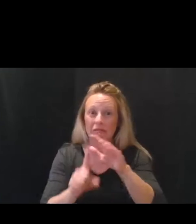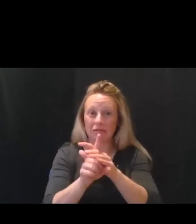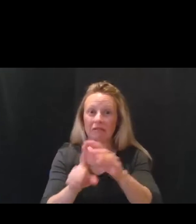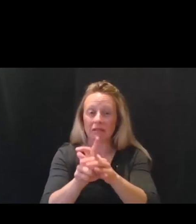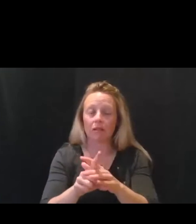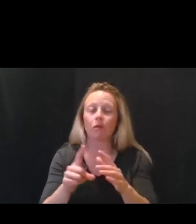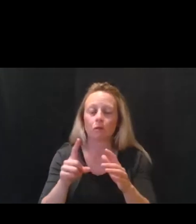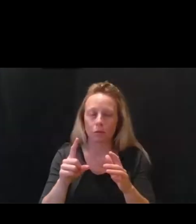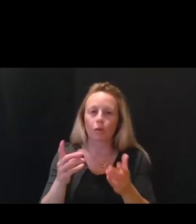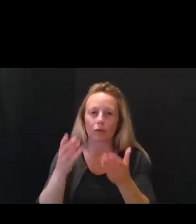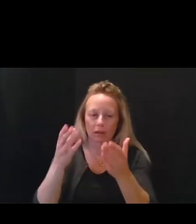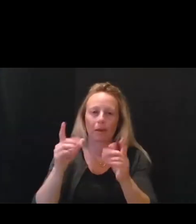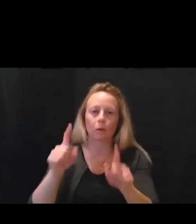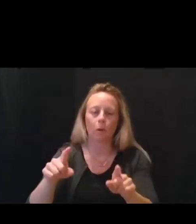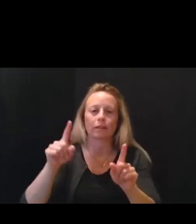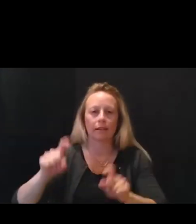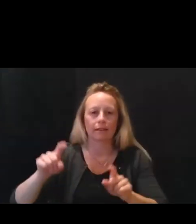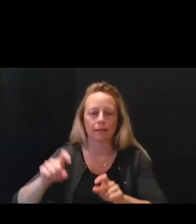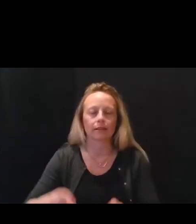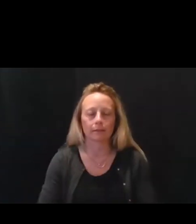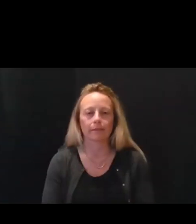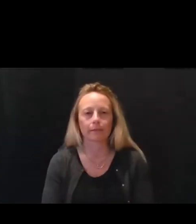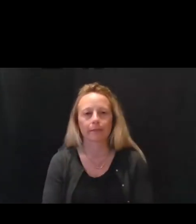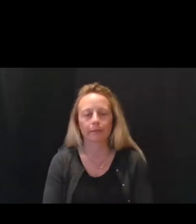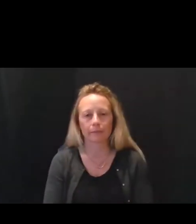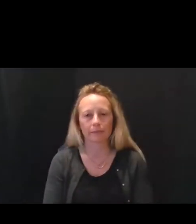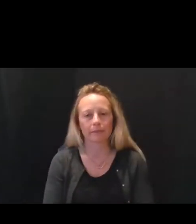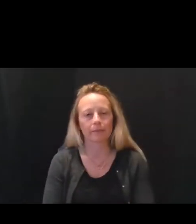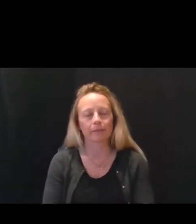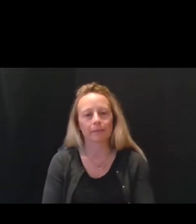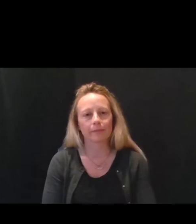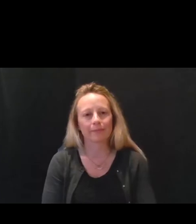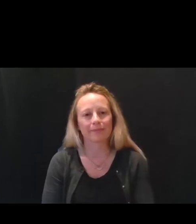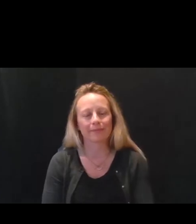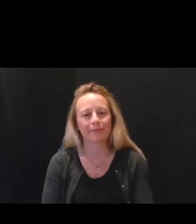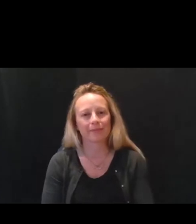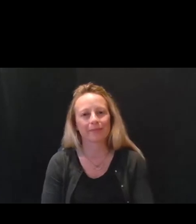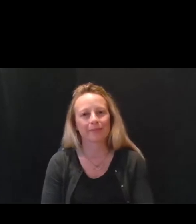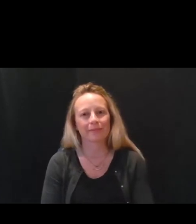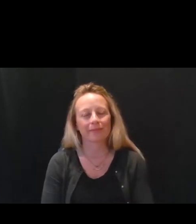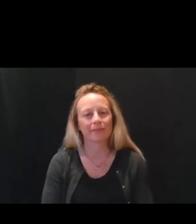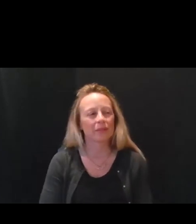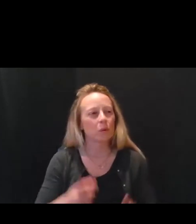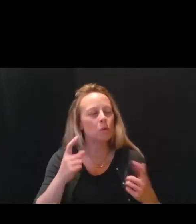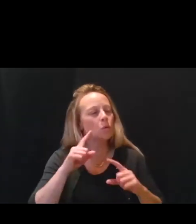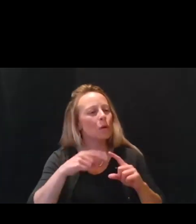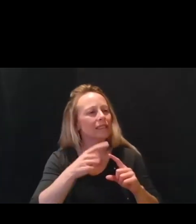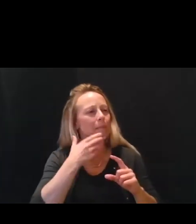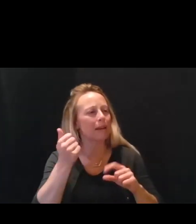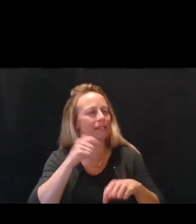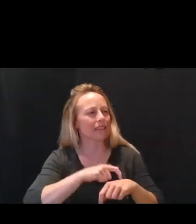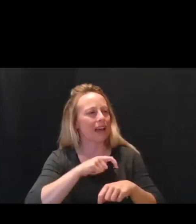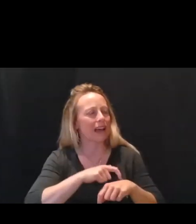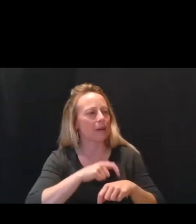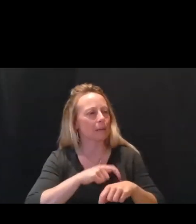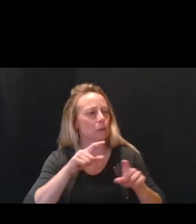Okay. When is the viral load for, when is the best time to get tested? When is the viral load the highest?